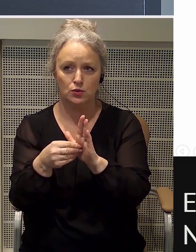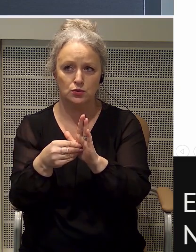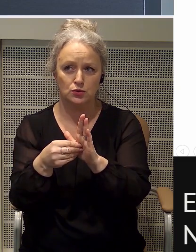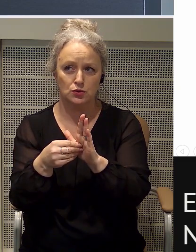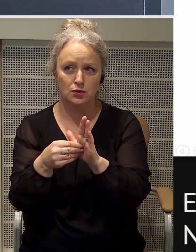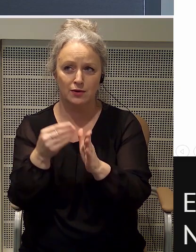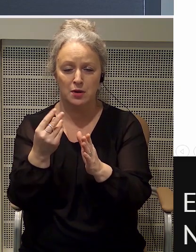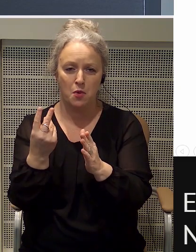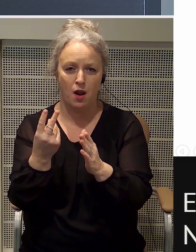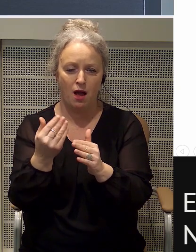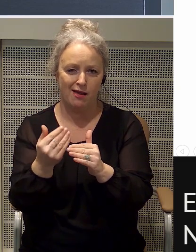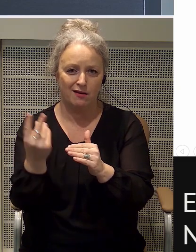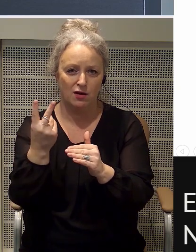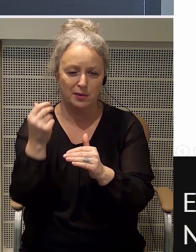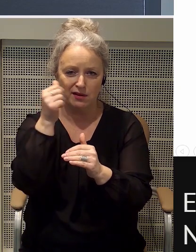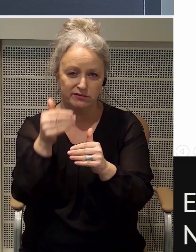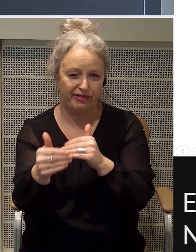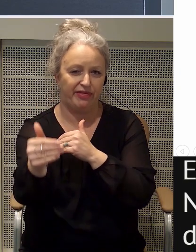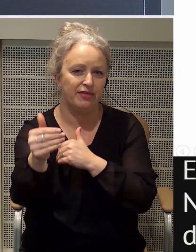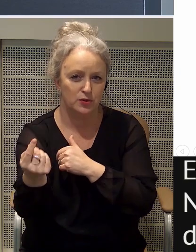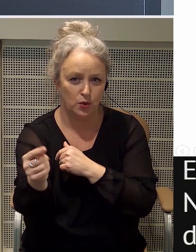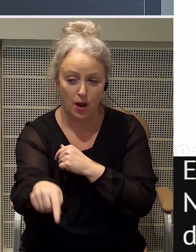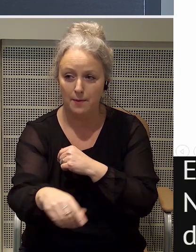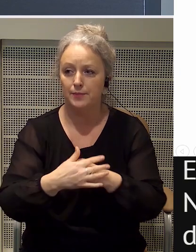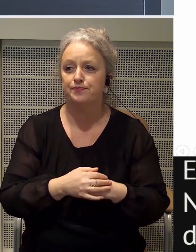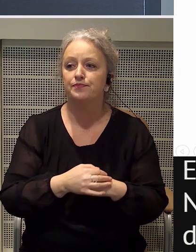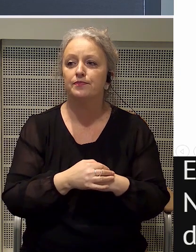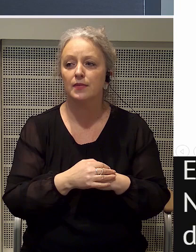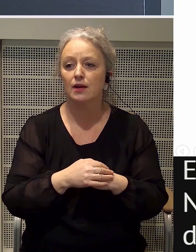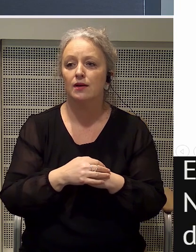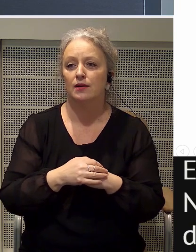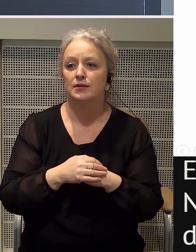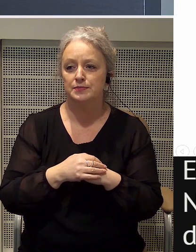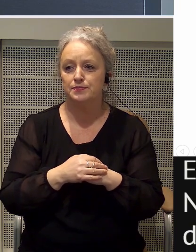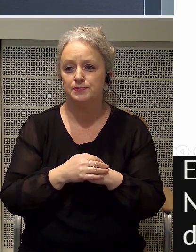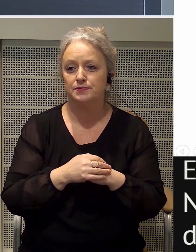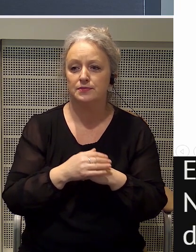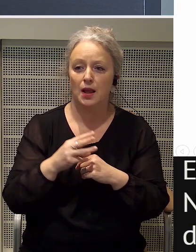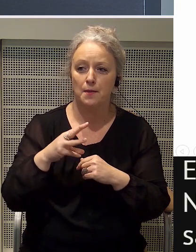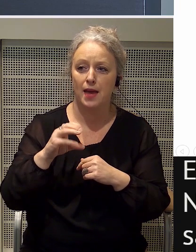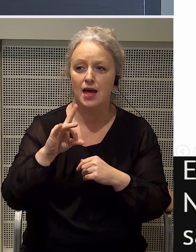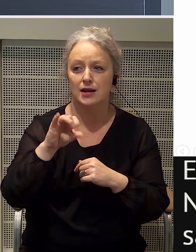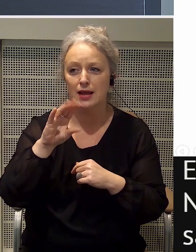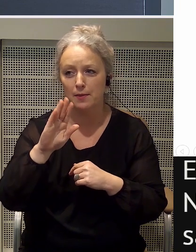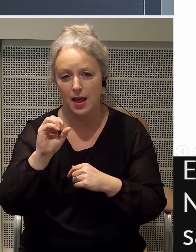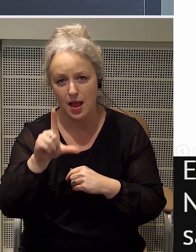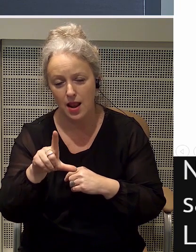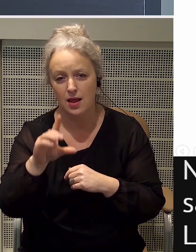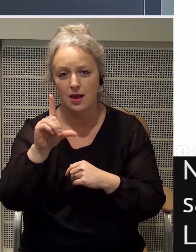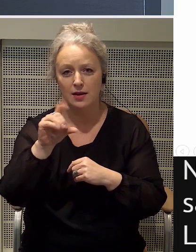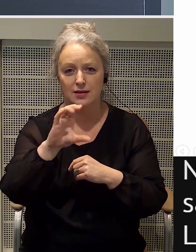where the next diagnosis will probably come in 20 years. And Lisette and